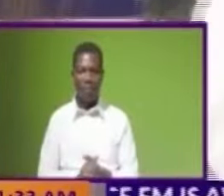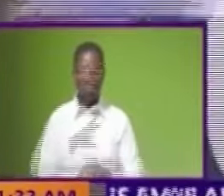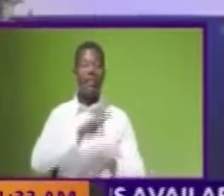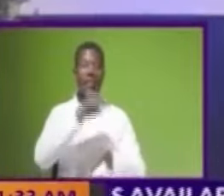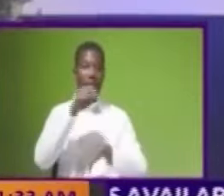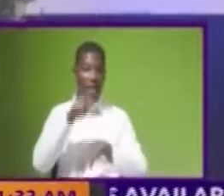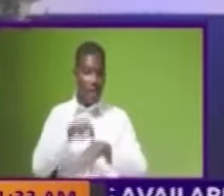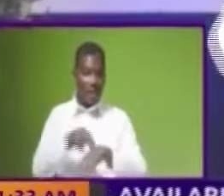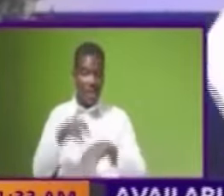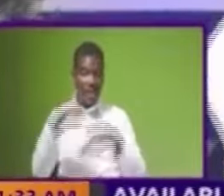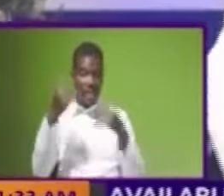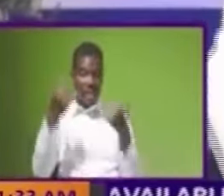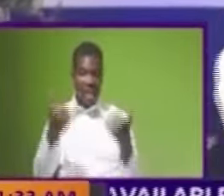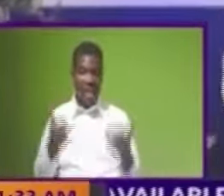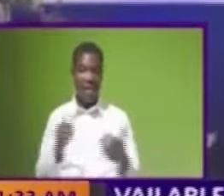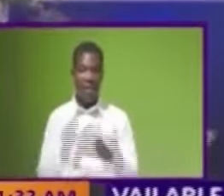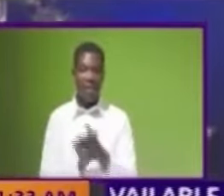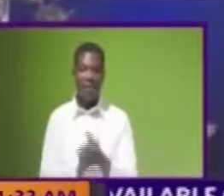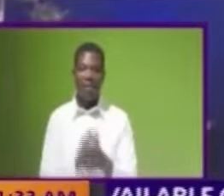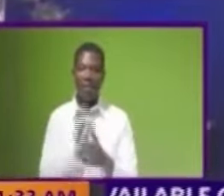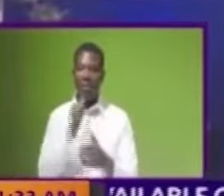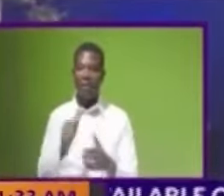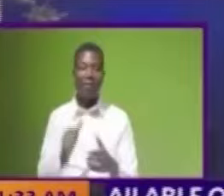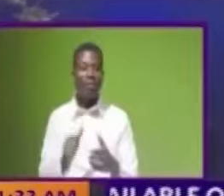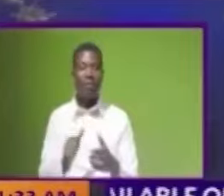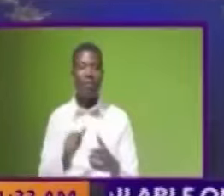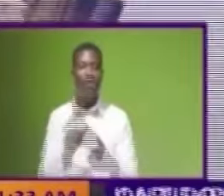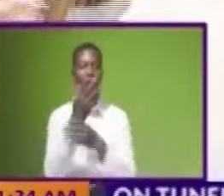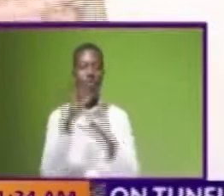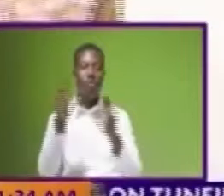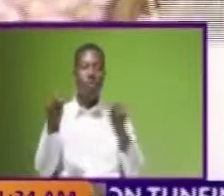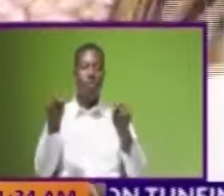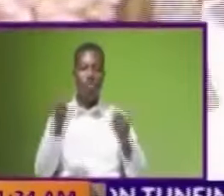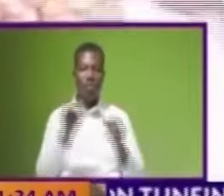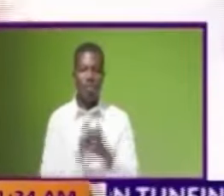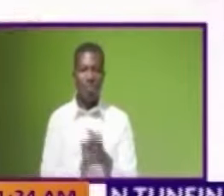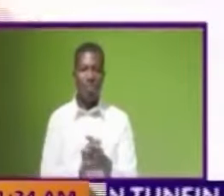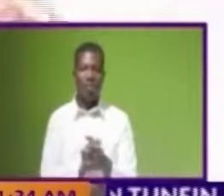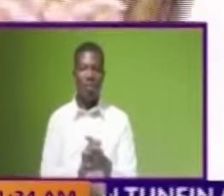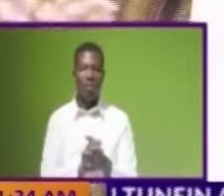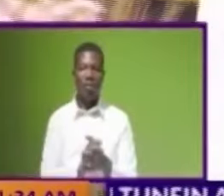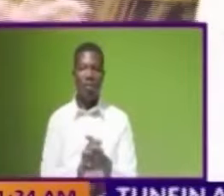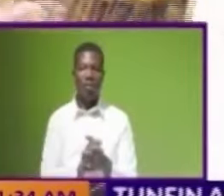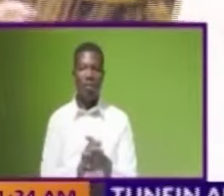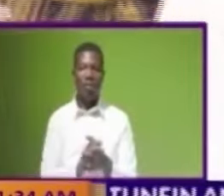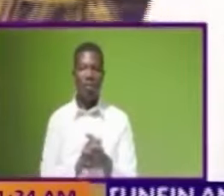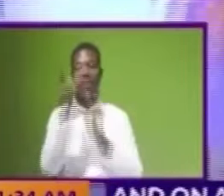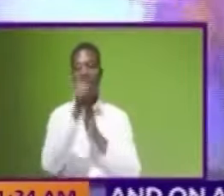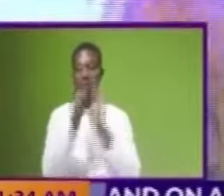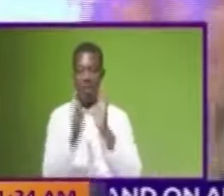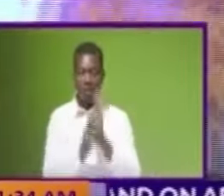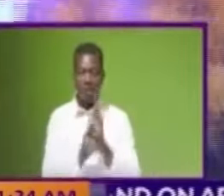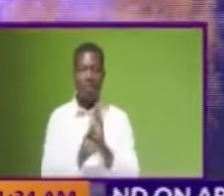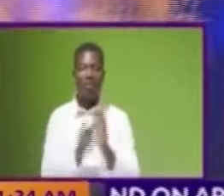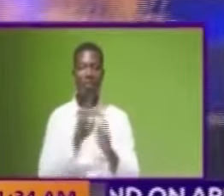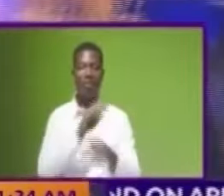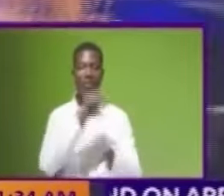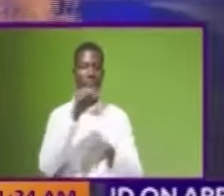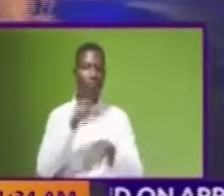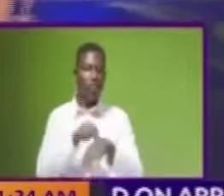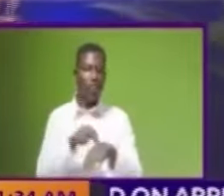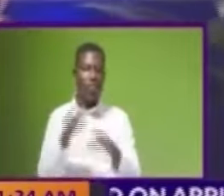And I would defend the Adumina Mio. Against selfish interest, though.